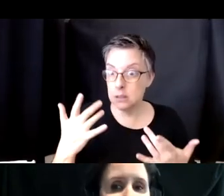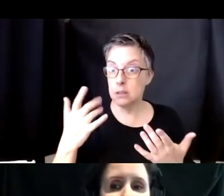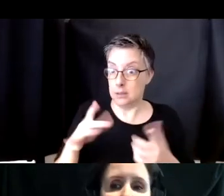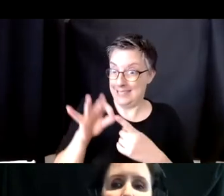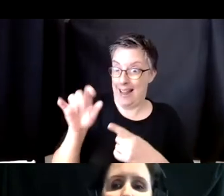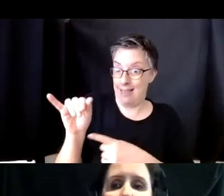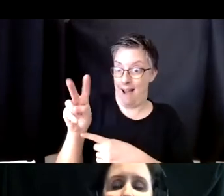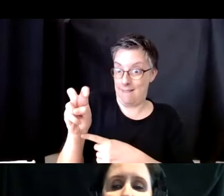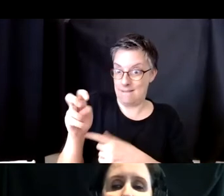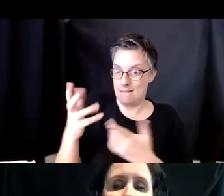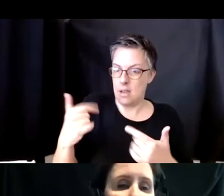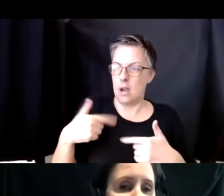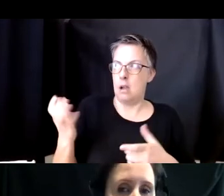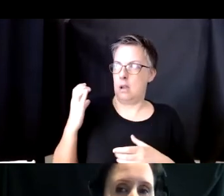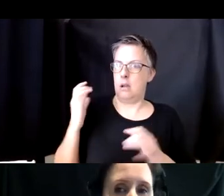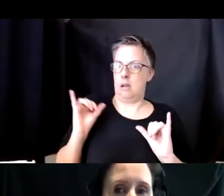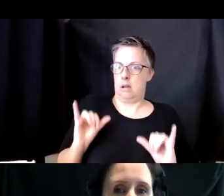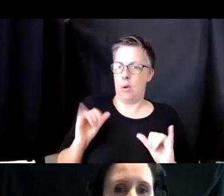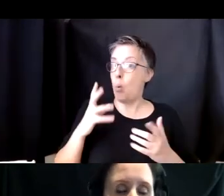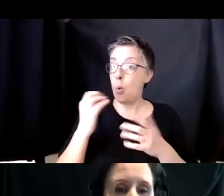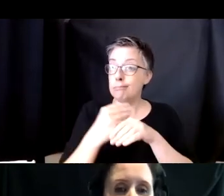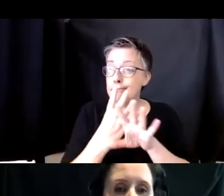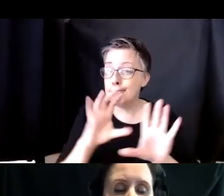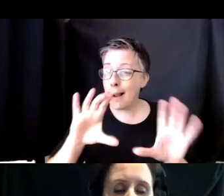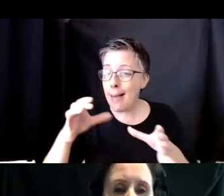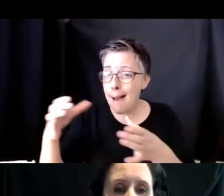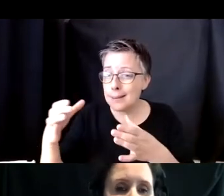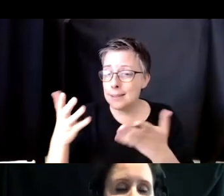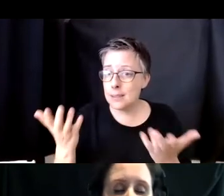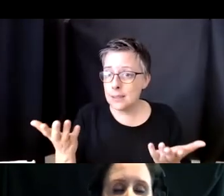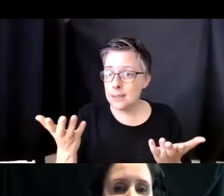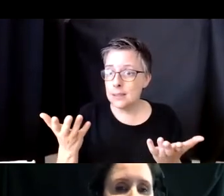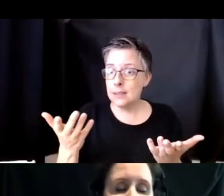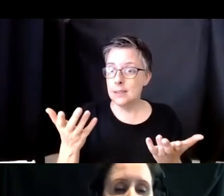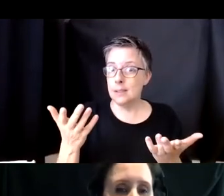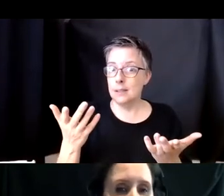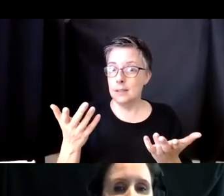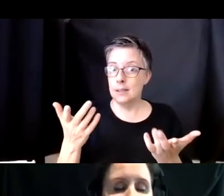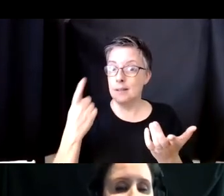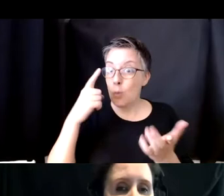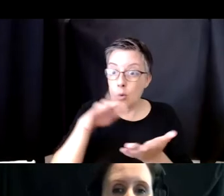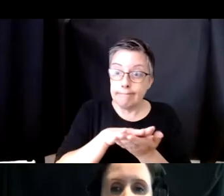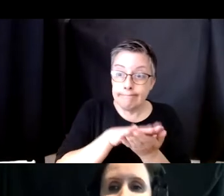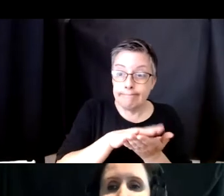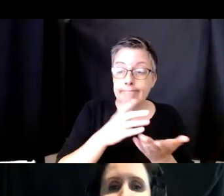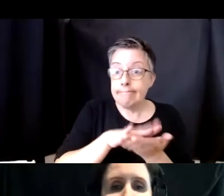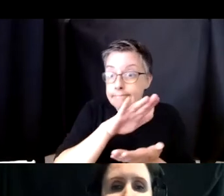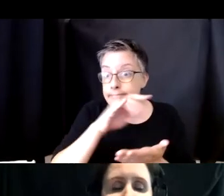live events, and for virtual classes that are now being held for academic and the